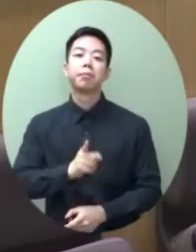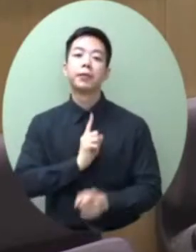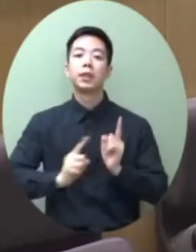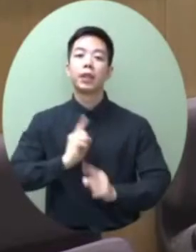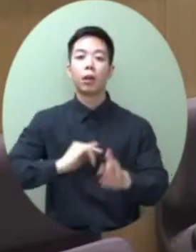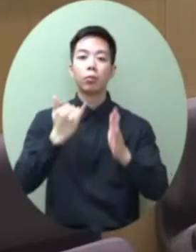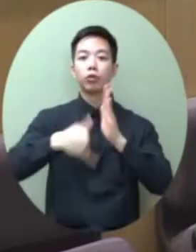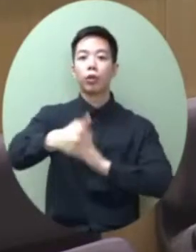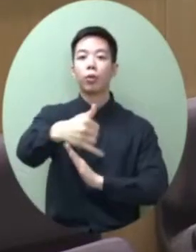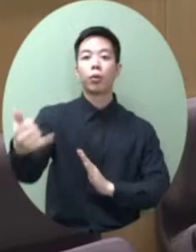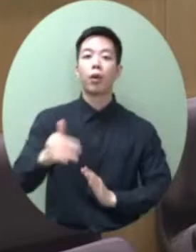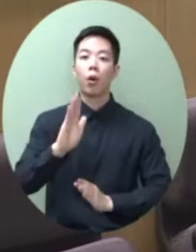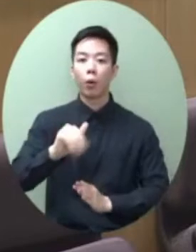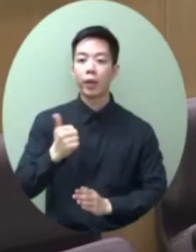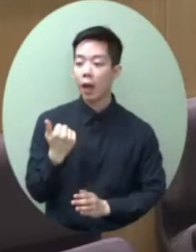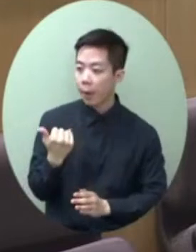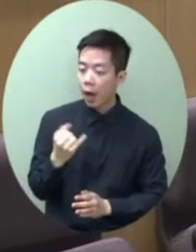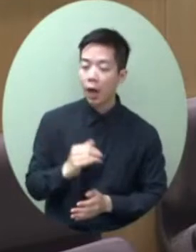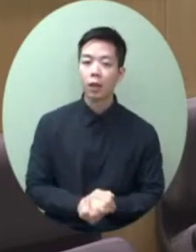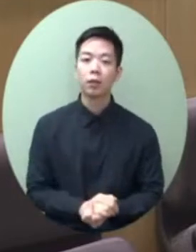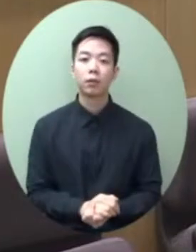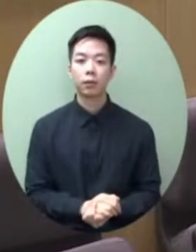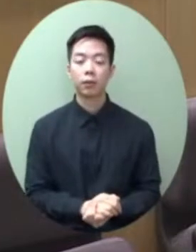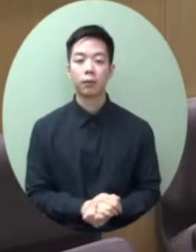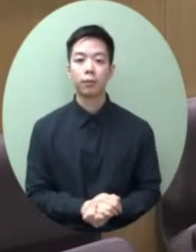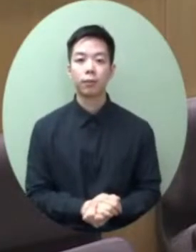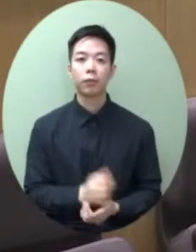residential home and go in and out freely?